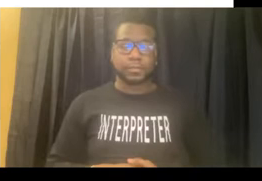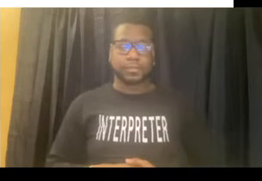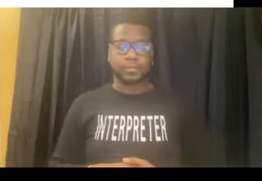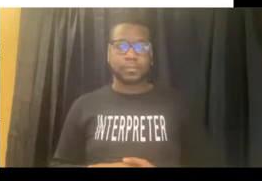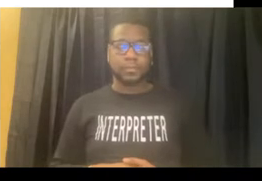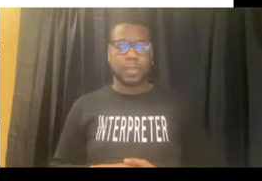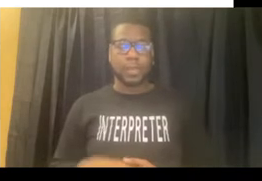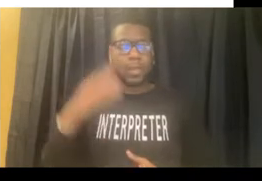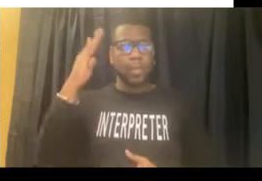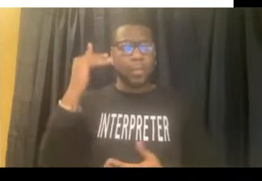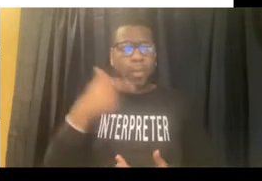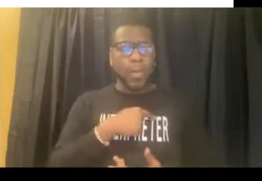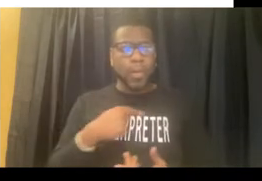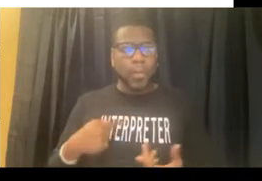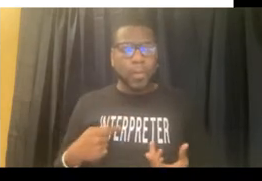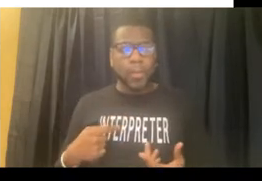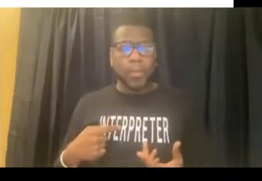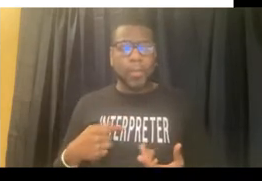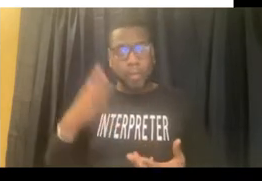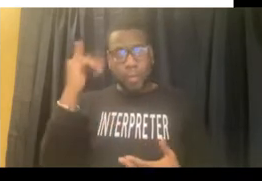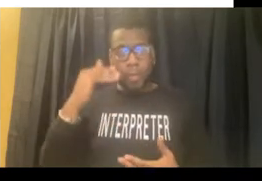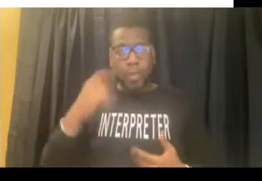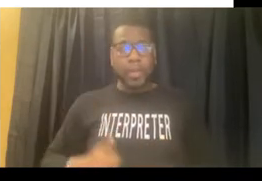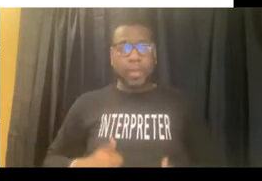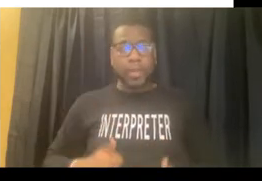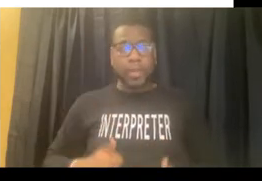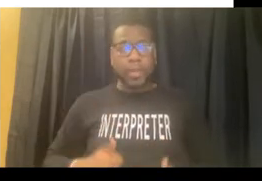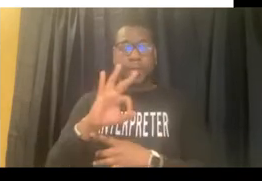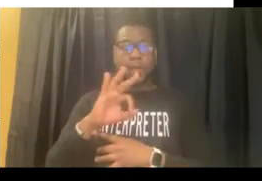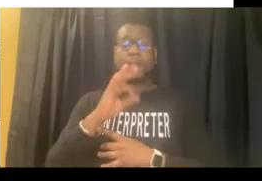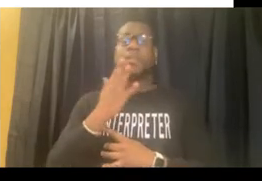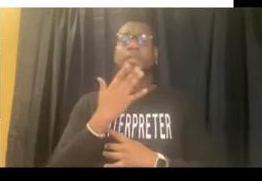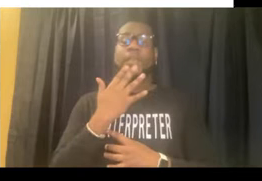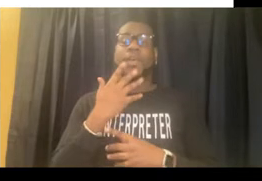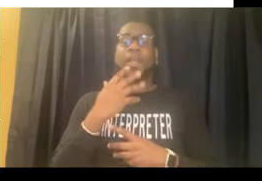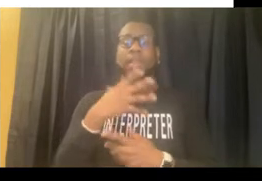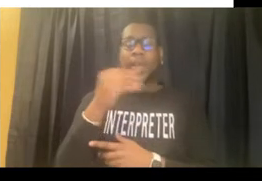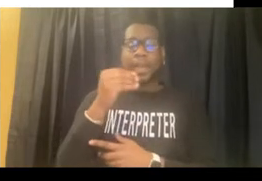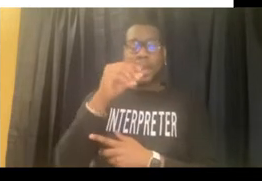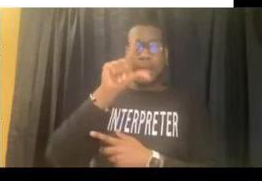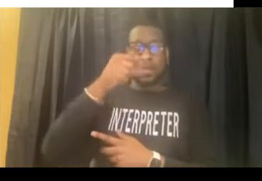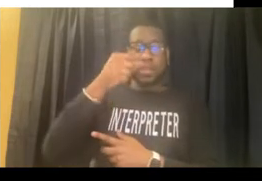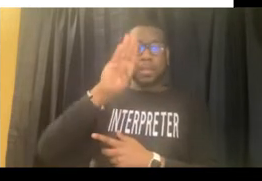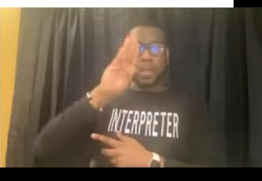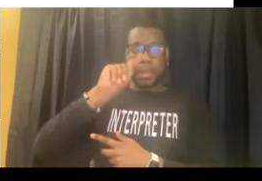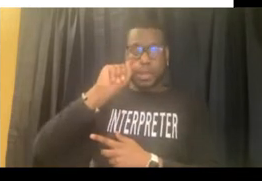So why survivors of color and LGBTQ folks? As a queer woman and a Black woman and going through programs